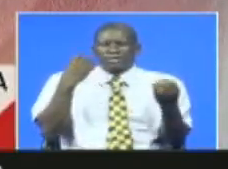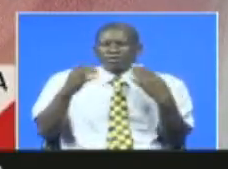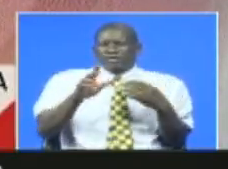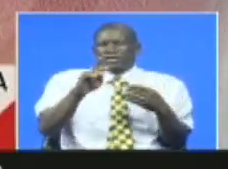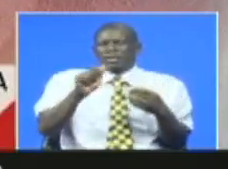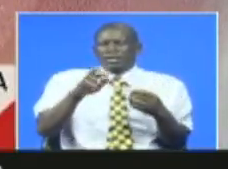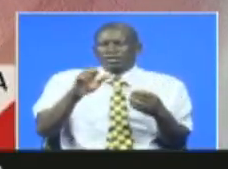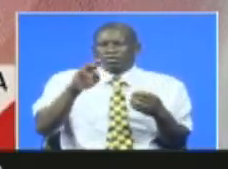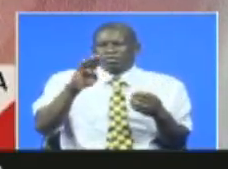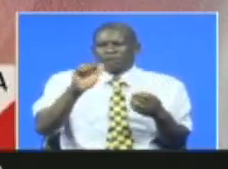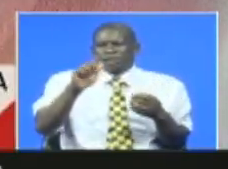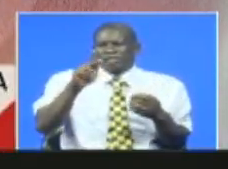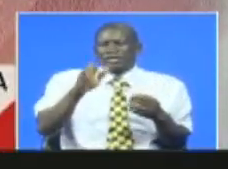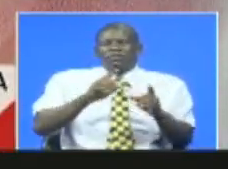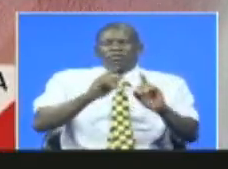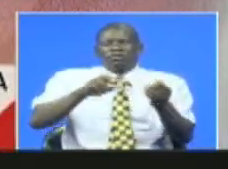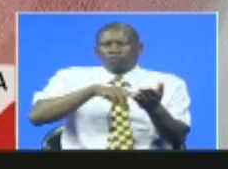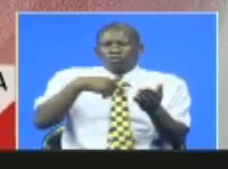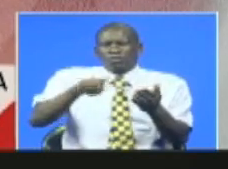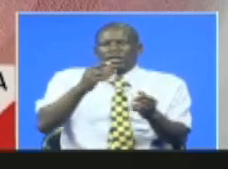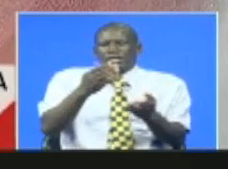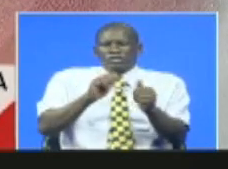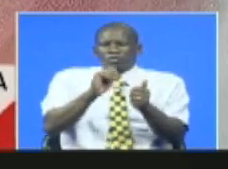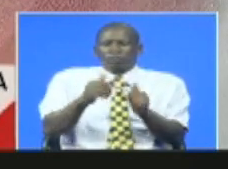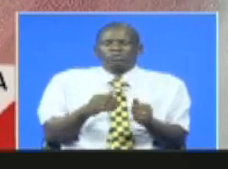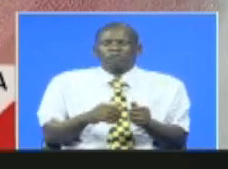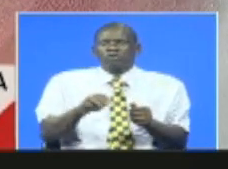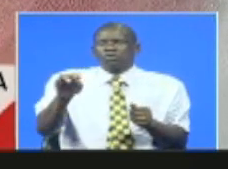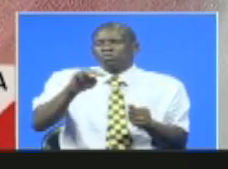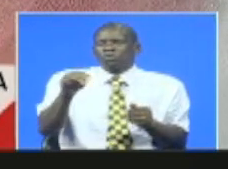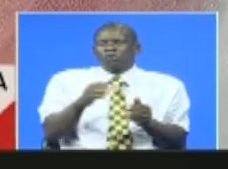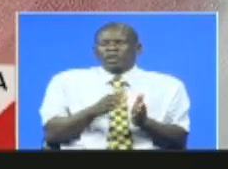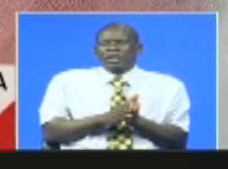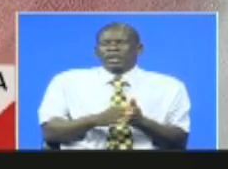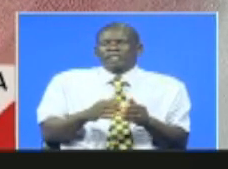win a match in the top flight. Muroni, Tusker and Nakumat are tied on 3 points each.